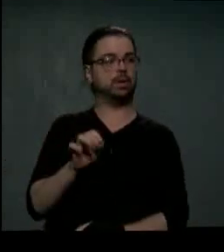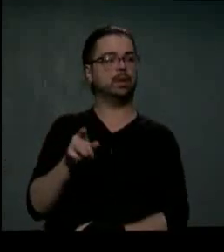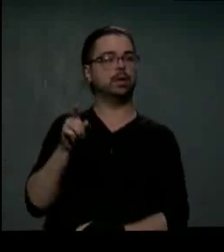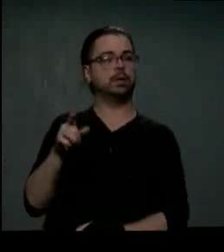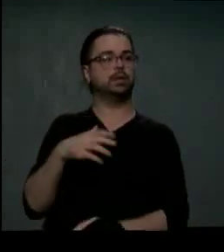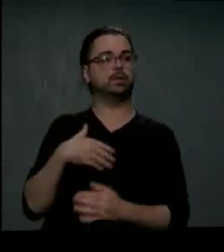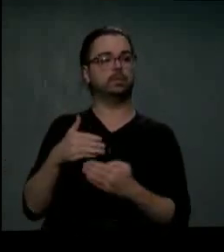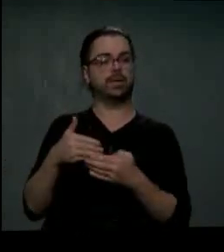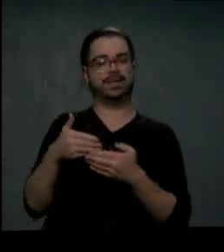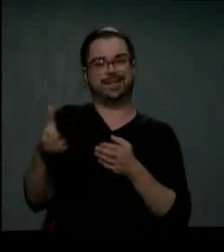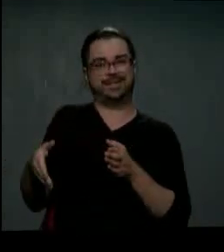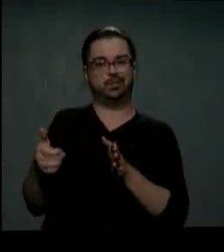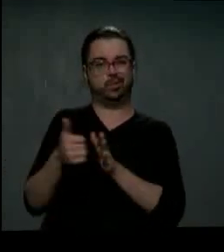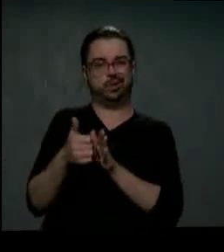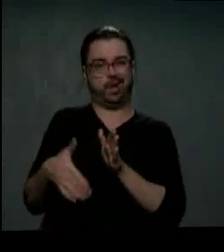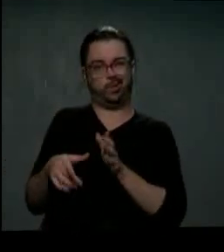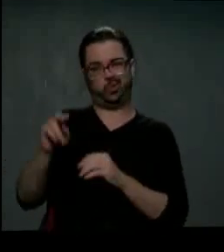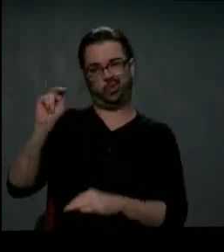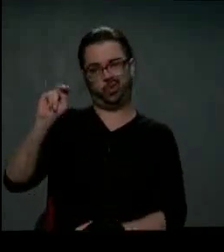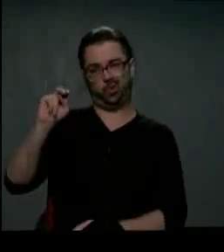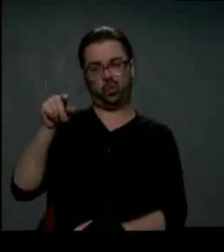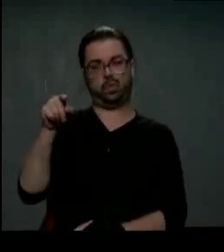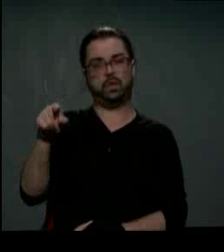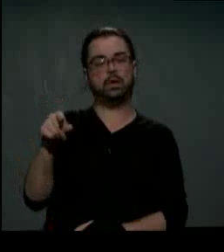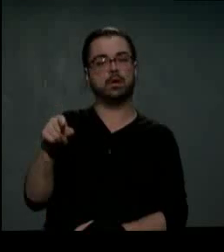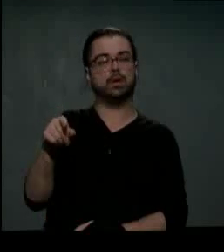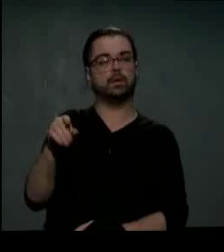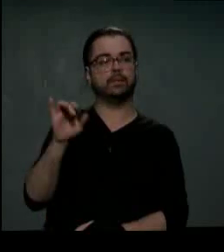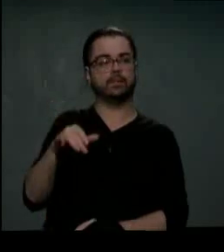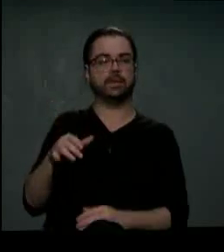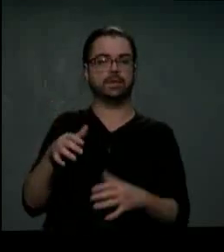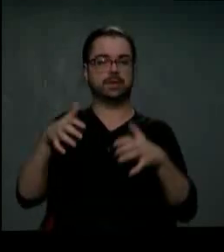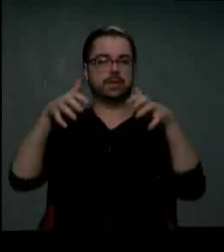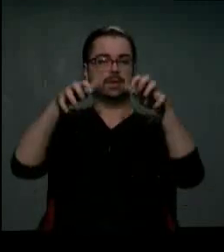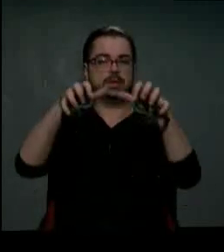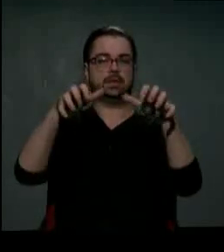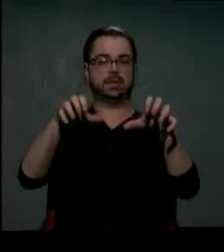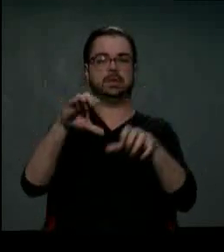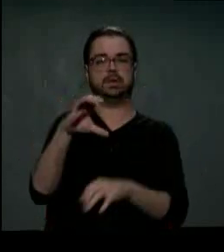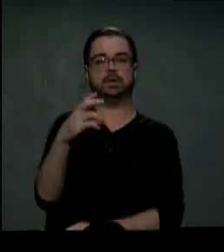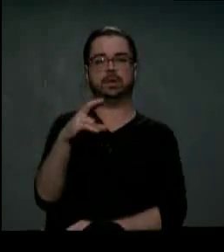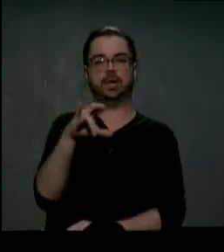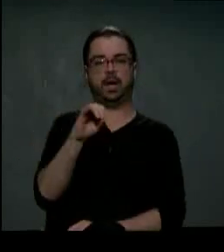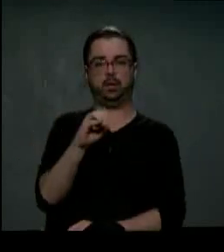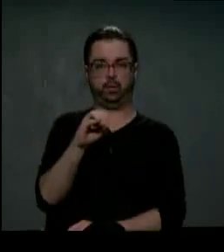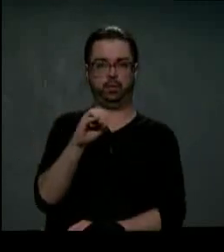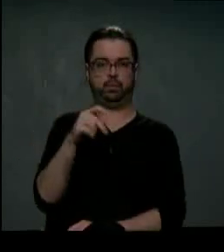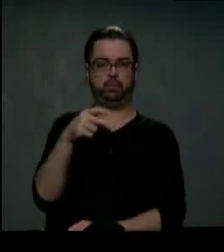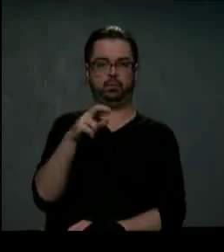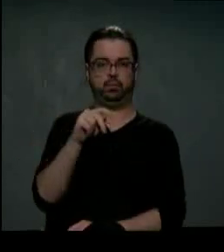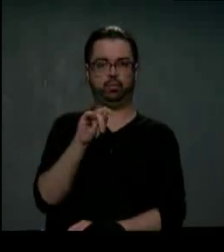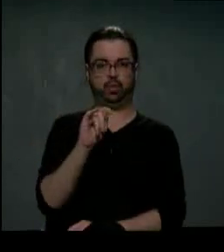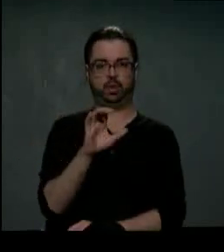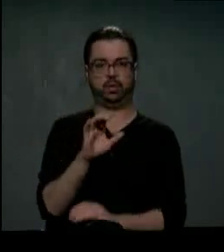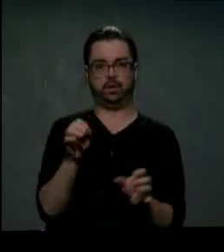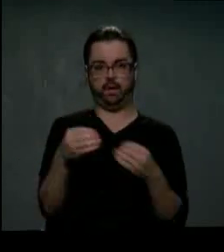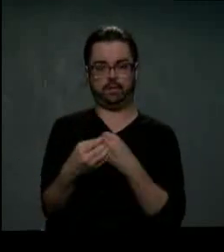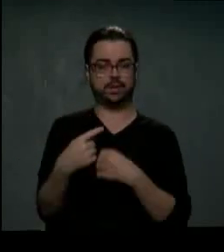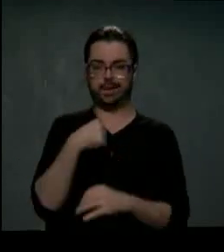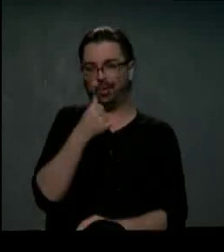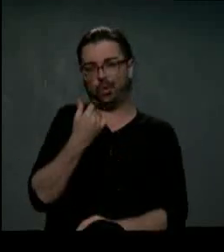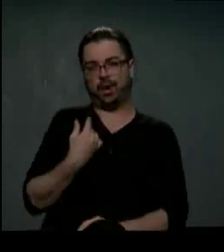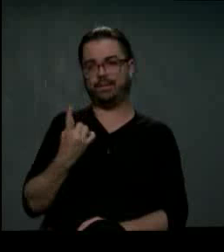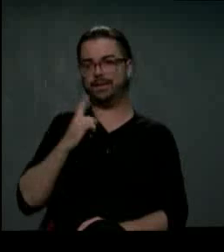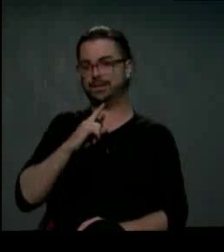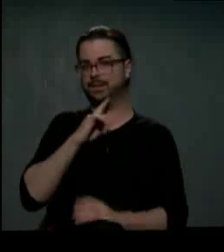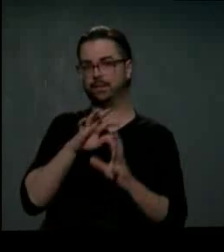is my next door neighbor to the north. It's a chiropractic office. So I don't have a single family home there that